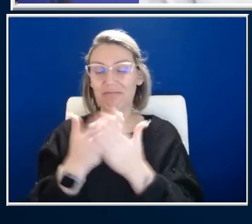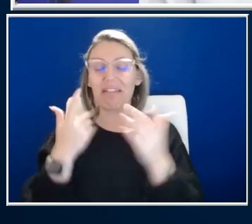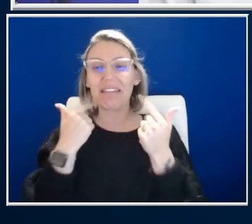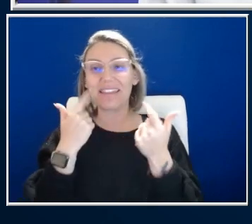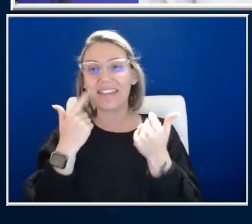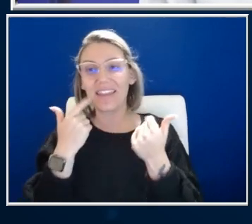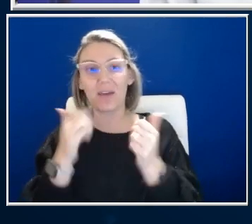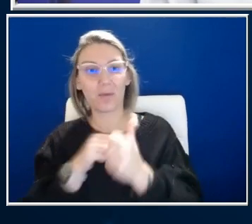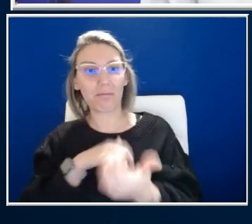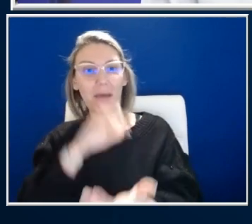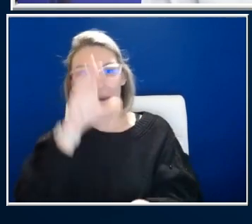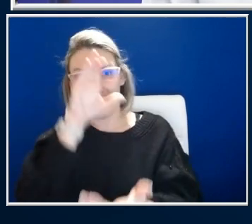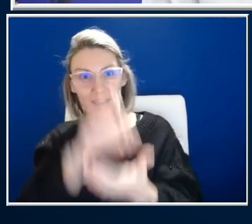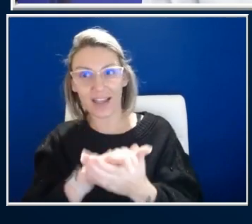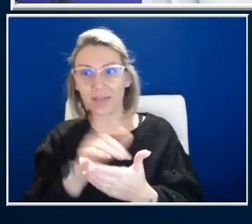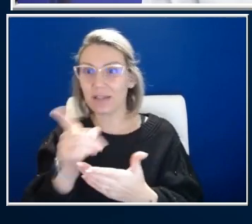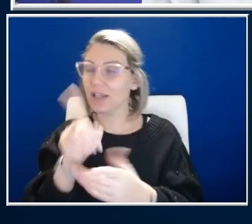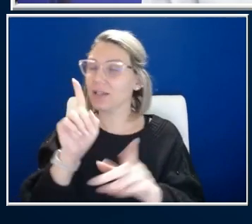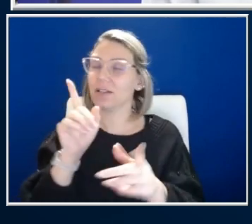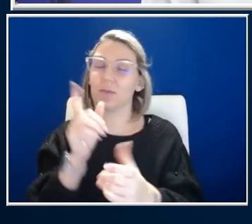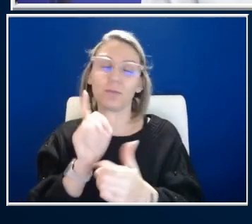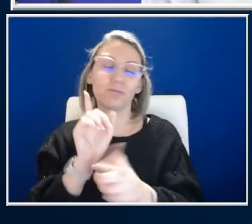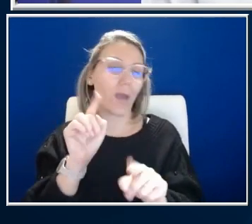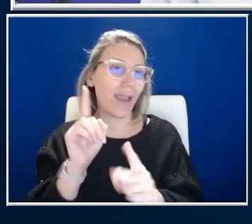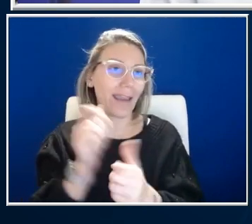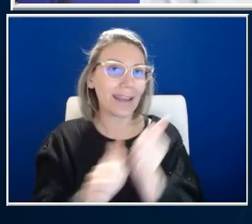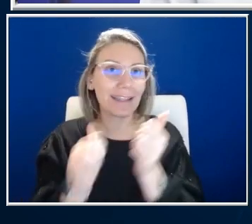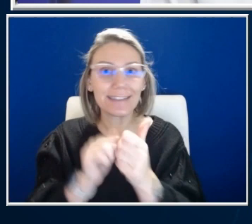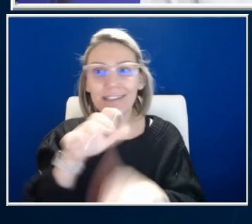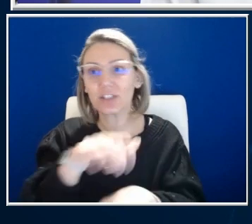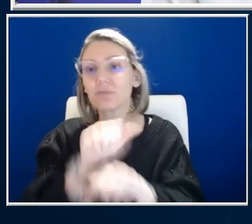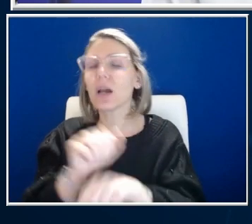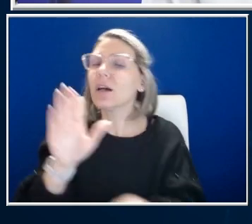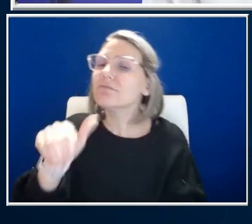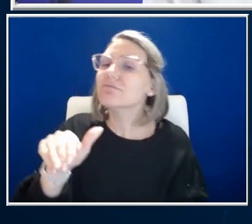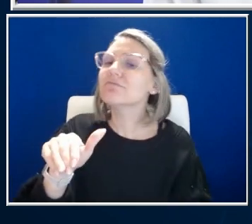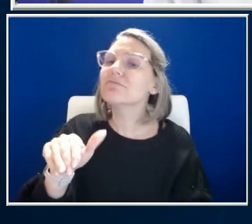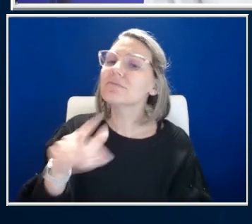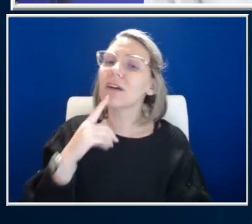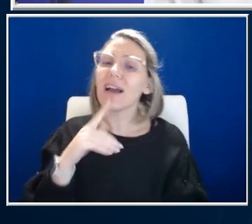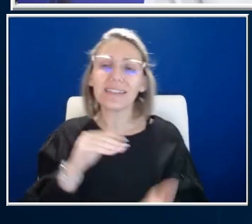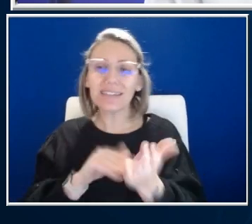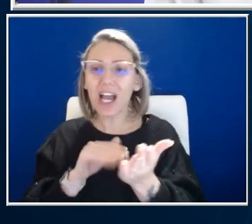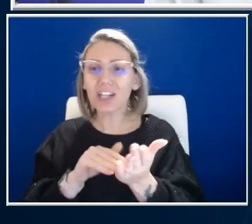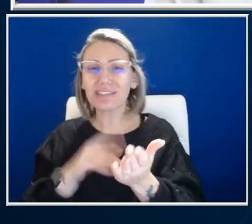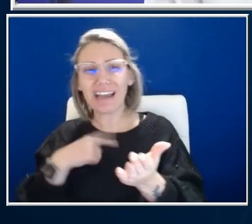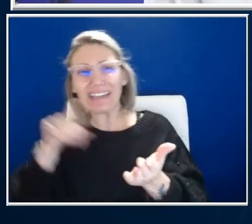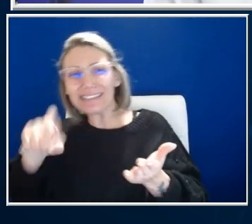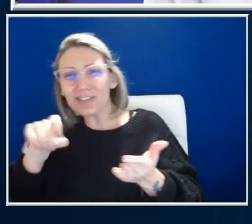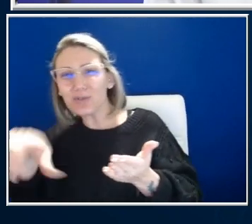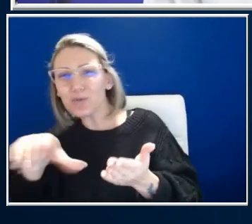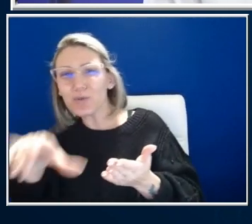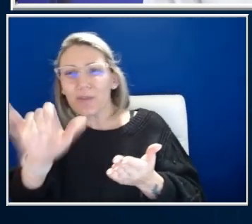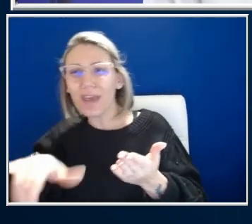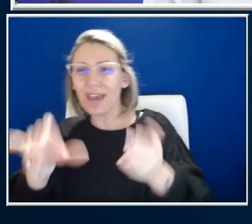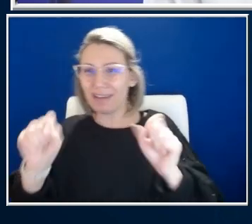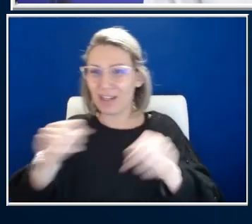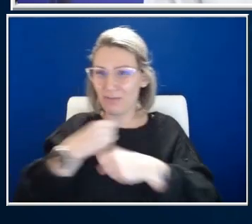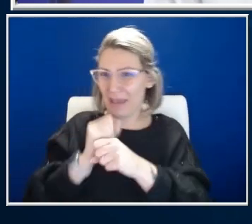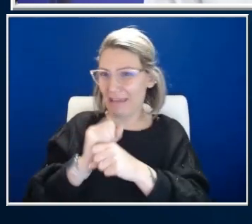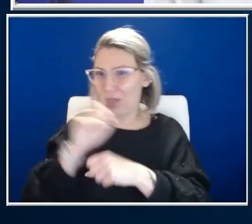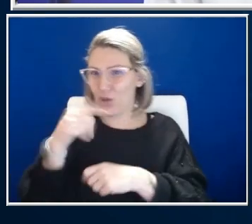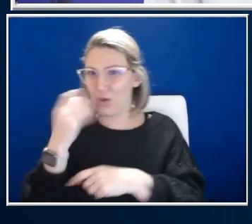my husband there, because he was at every appointment, she said, Miss Irvin, I said, Dr. Wagner, I need you to do this. Can you make it look this way? Can